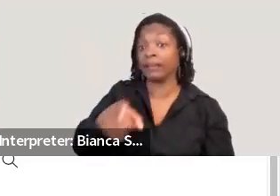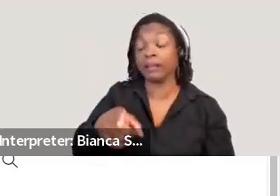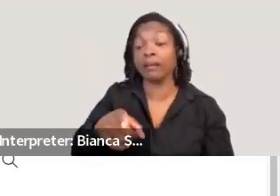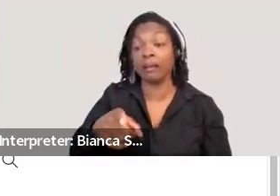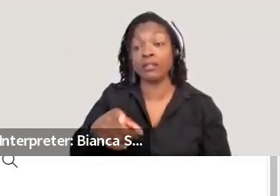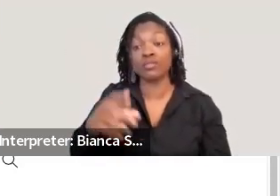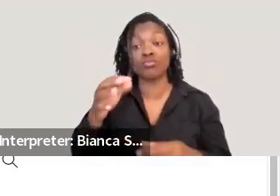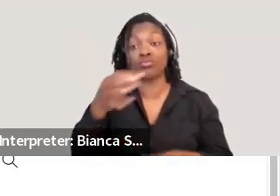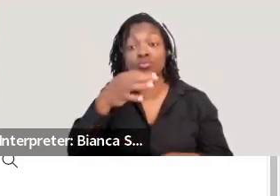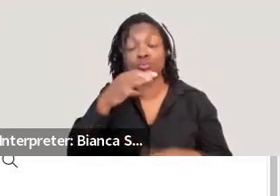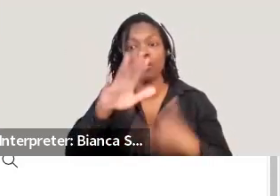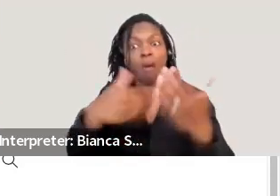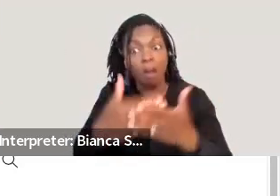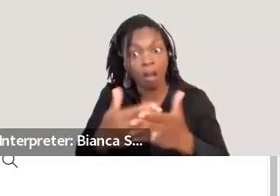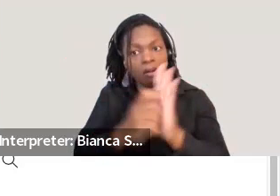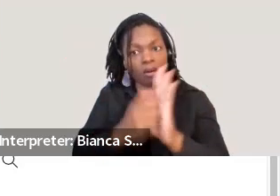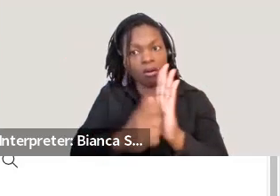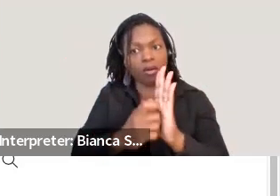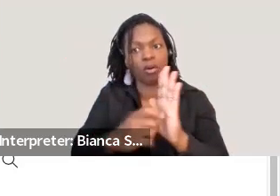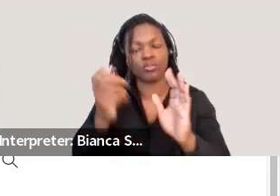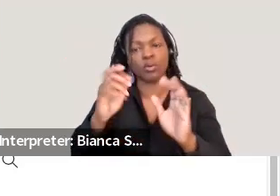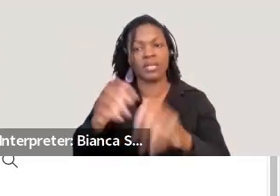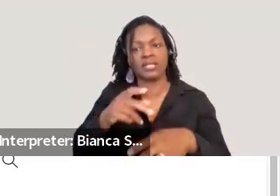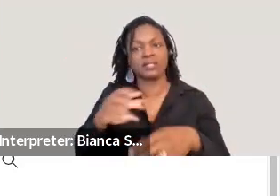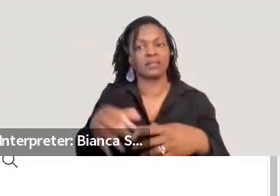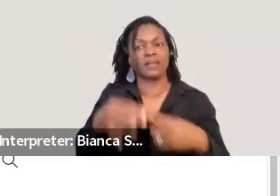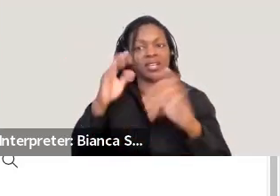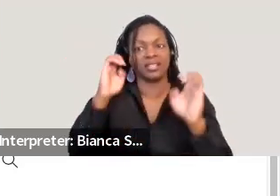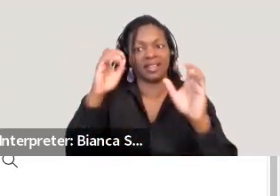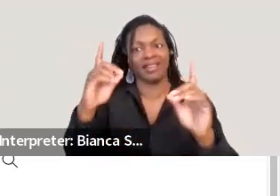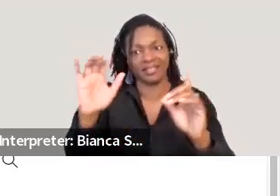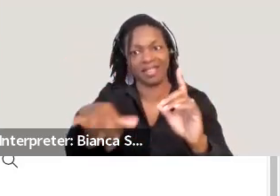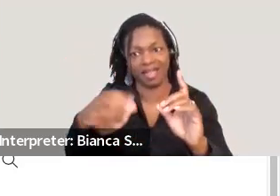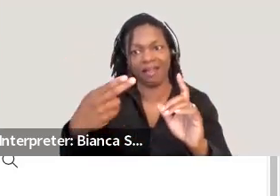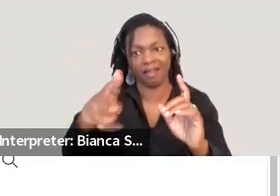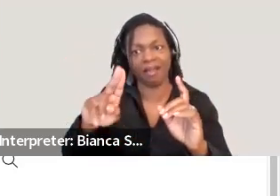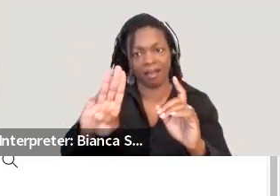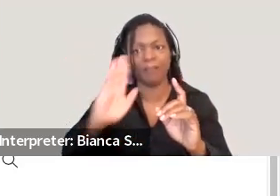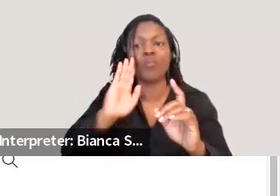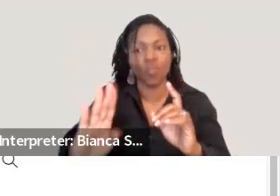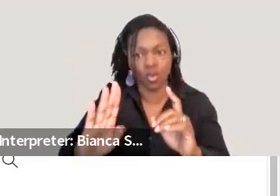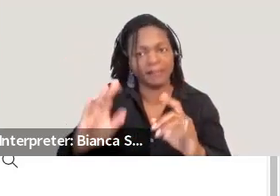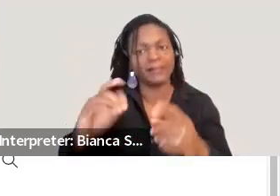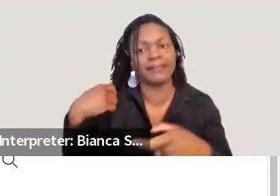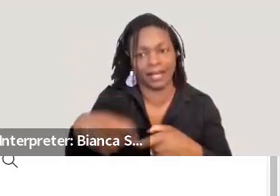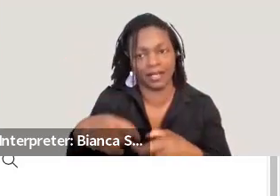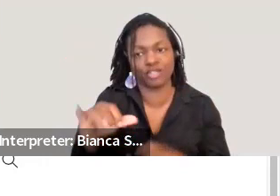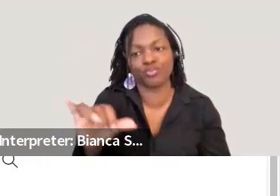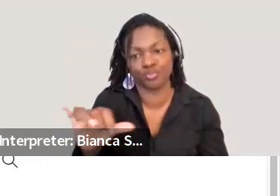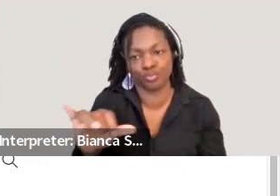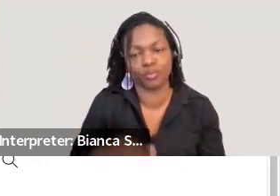the articles on the Special Education Hub will be in Spanish as well. Perfect, great. And